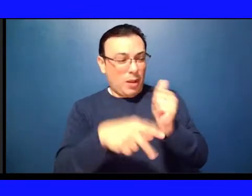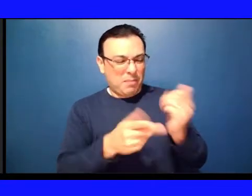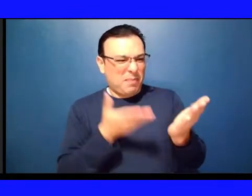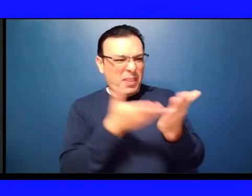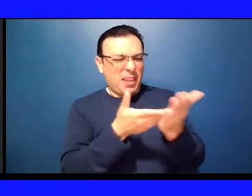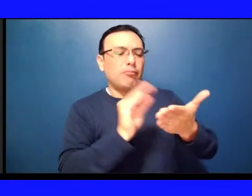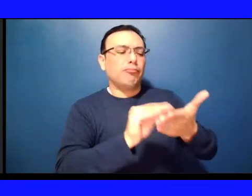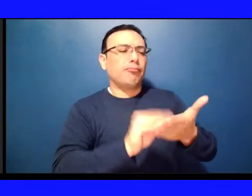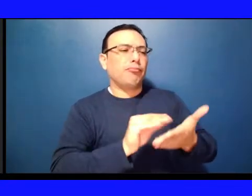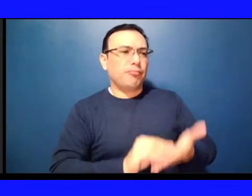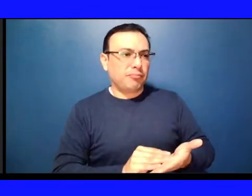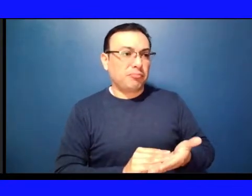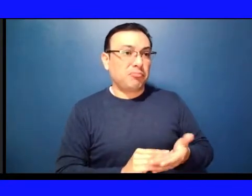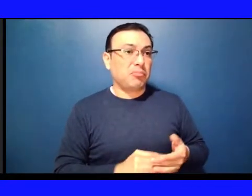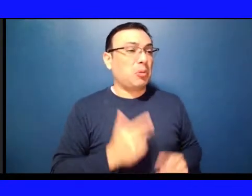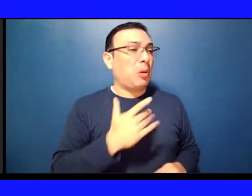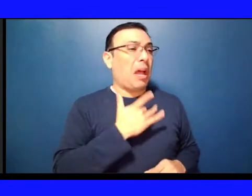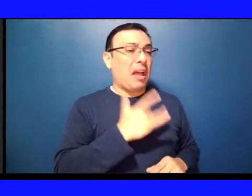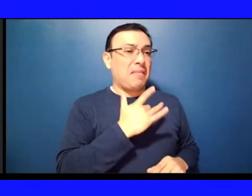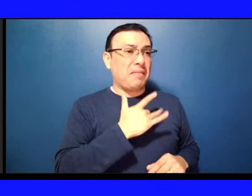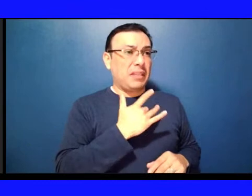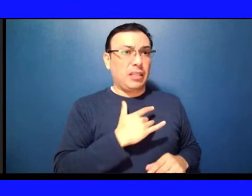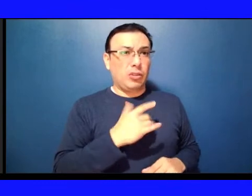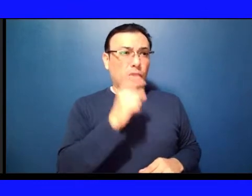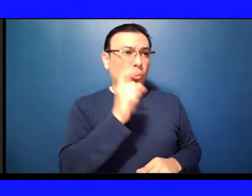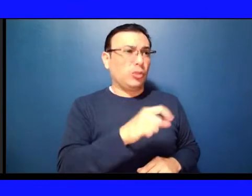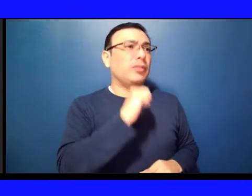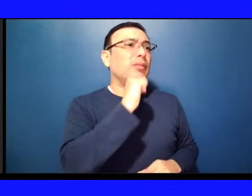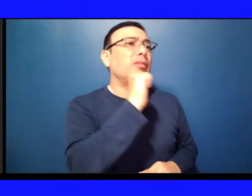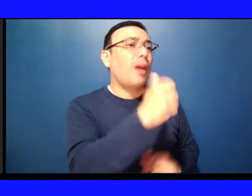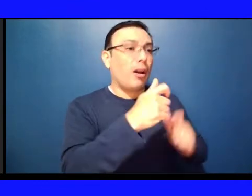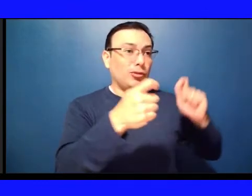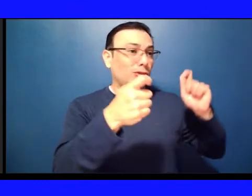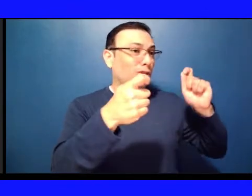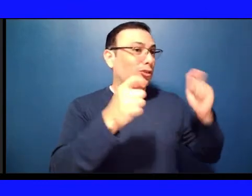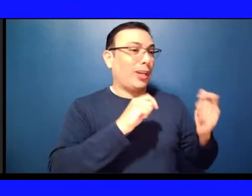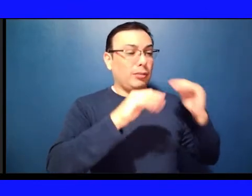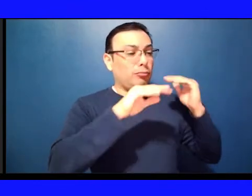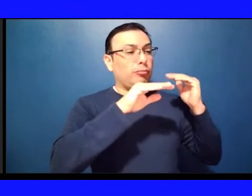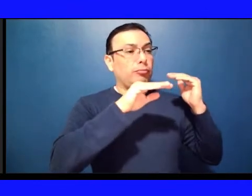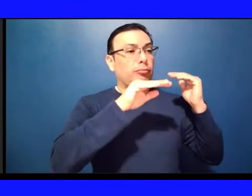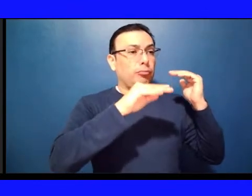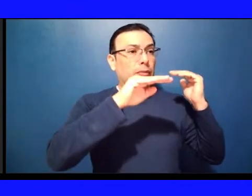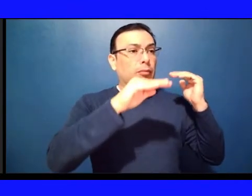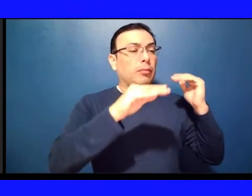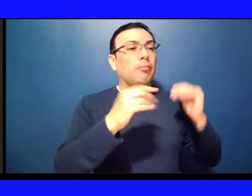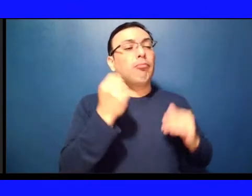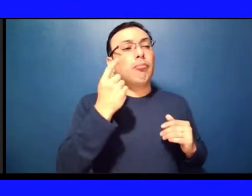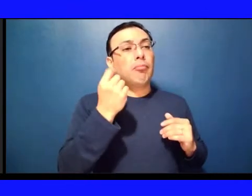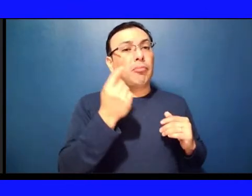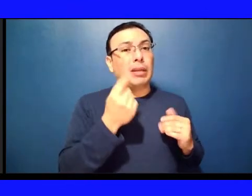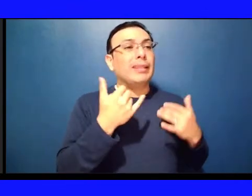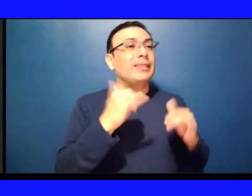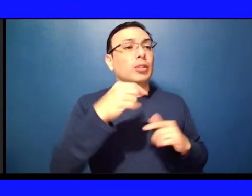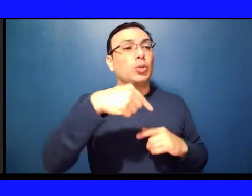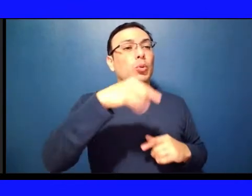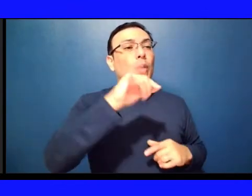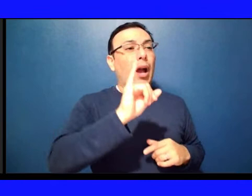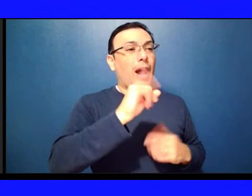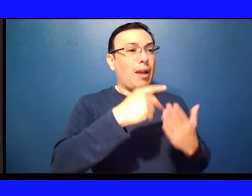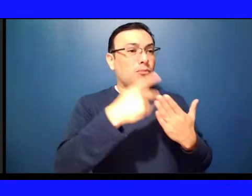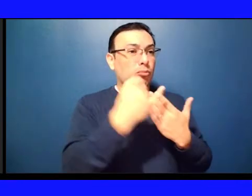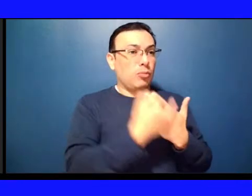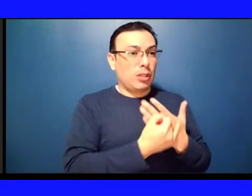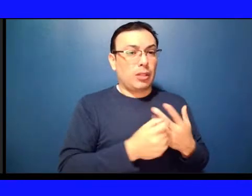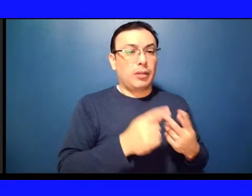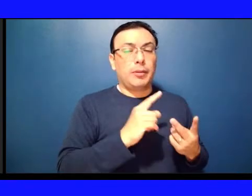on this. And so there are certainly levers that they're pulling to improve this. Okay. If